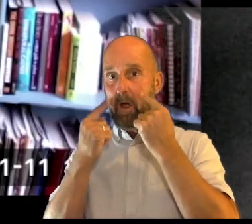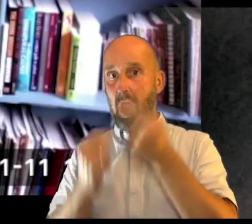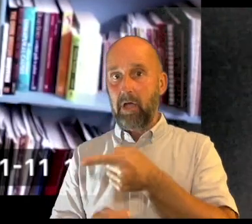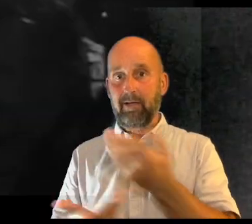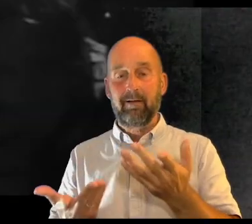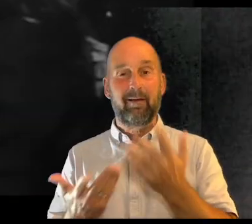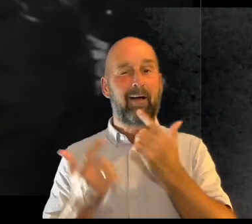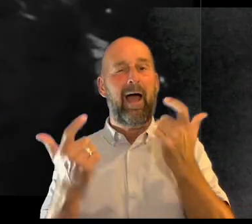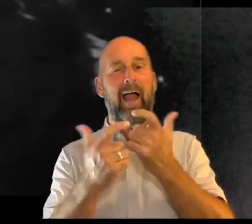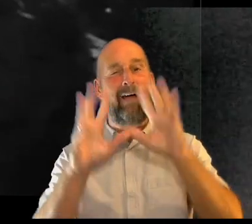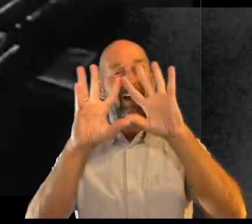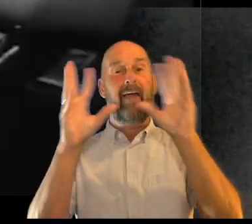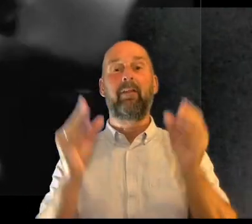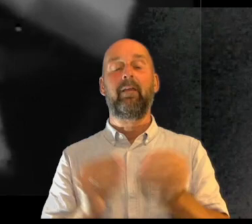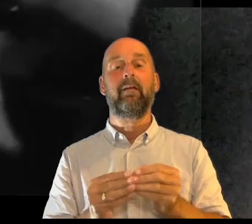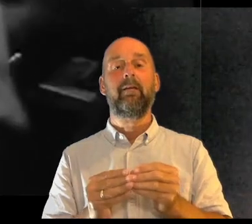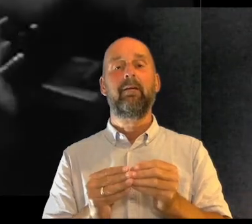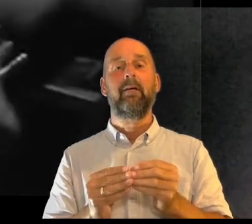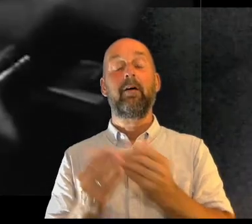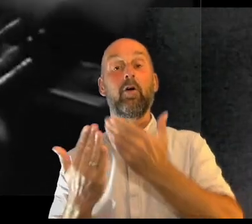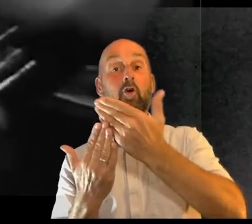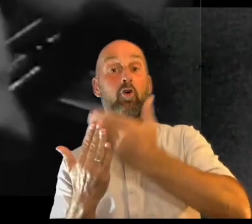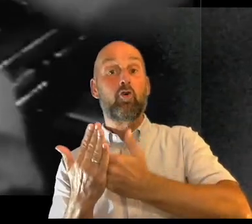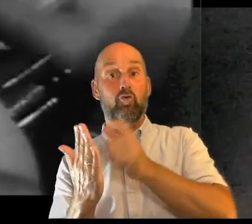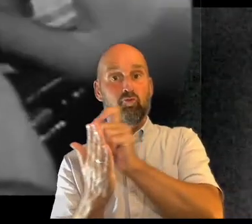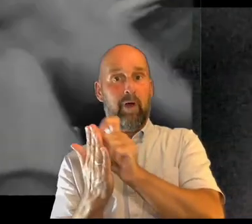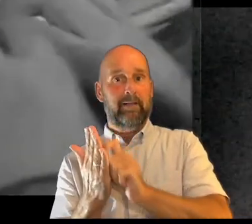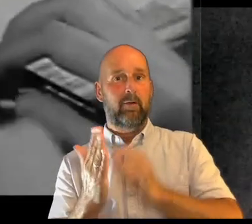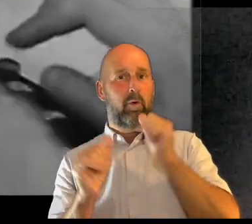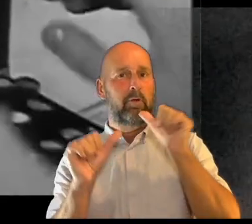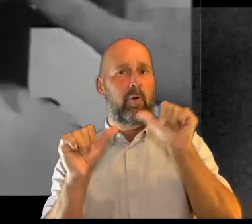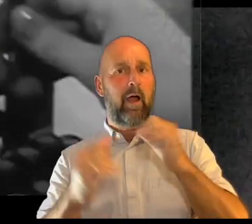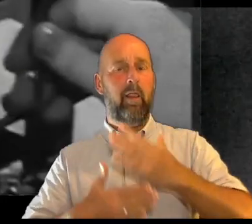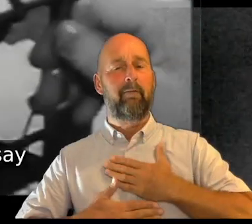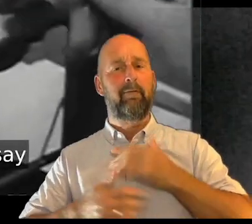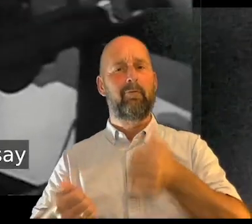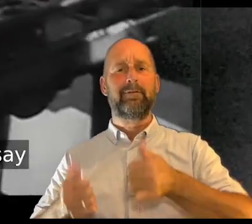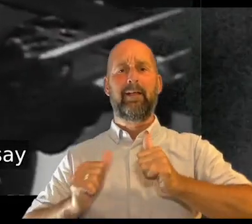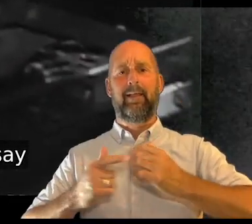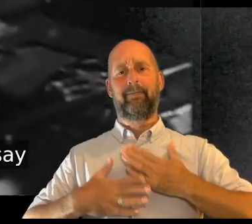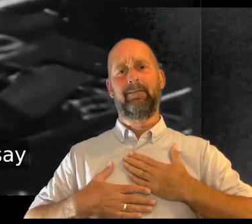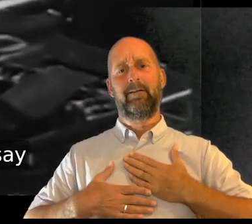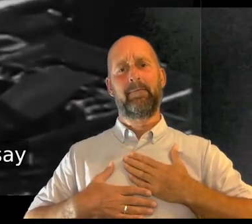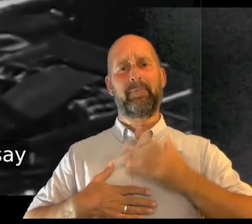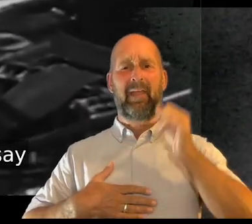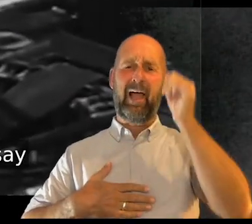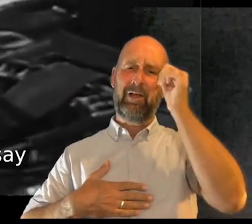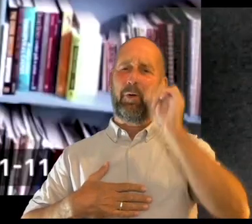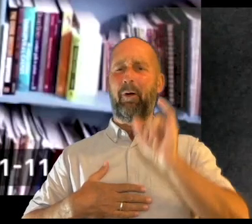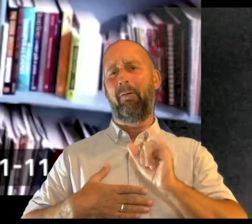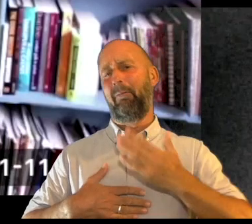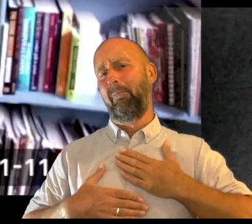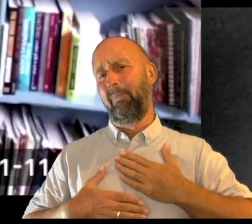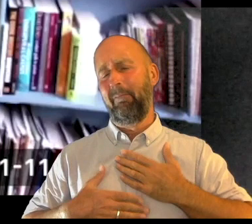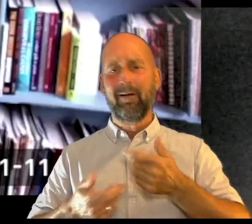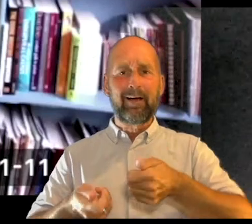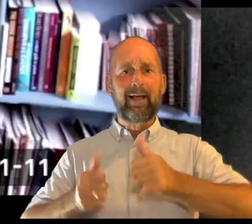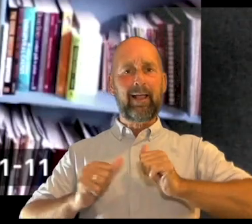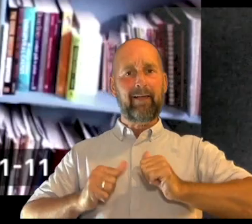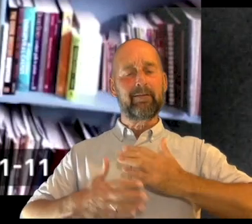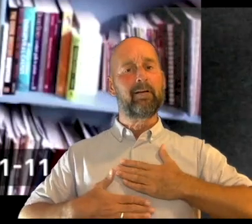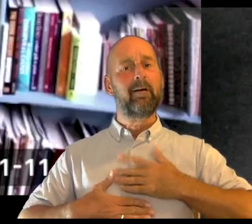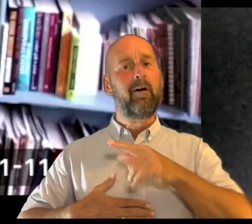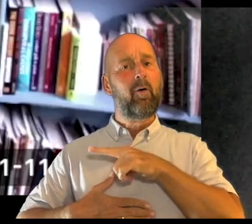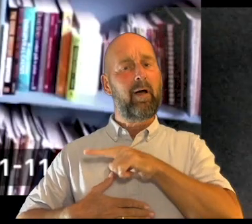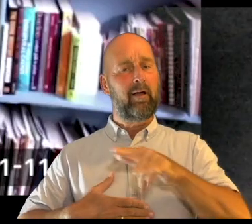everything. What do I love about writing? Oh, it's such a gift. I know that's a really woo-woo thing to say, but it's such a